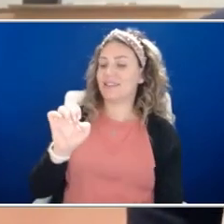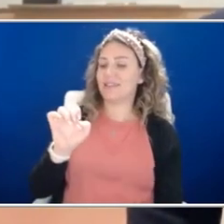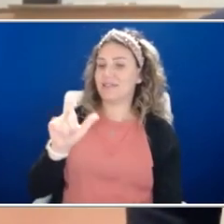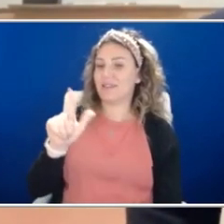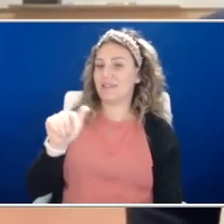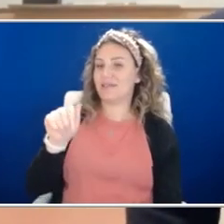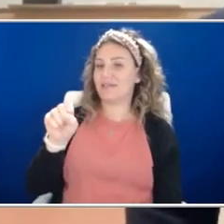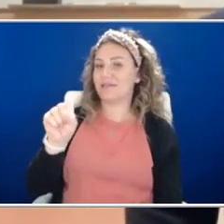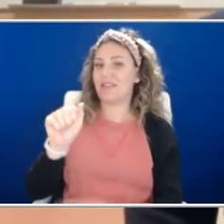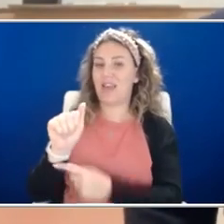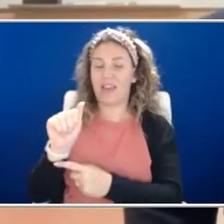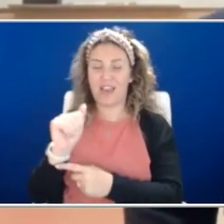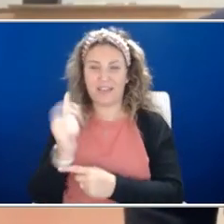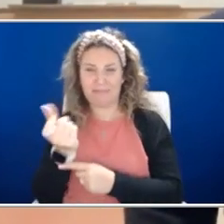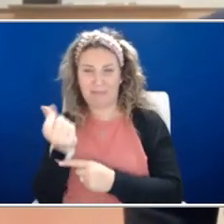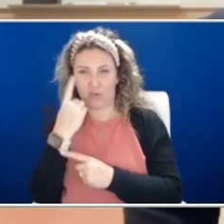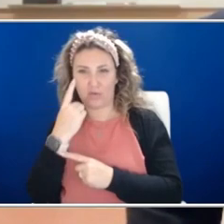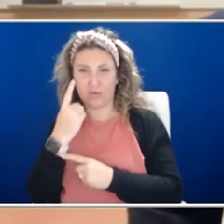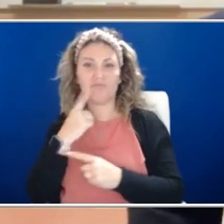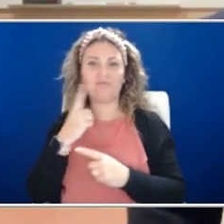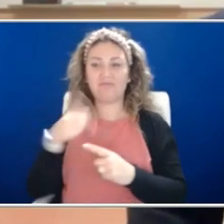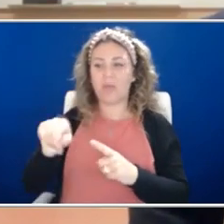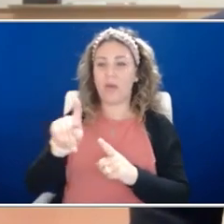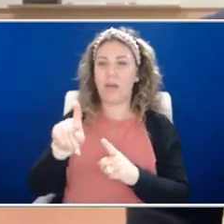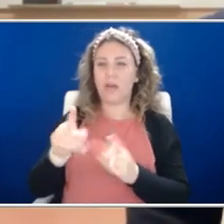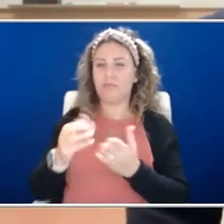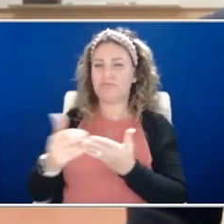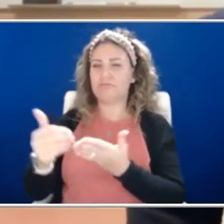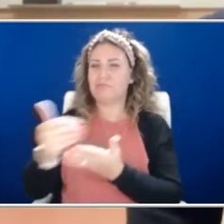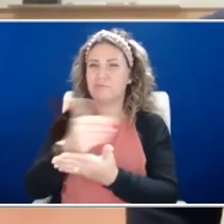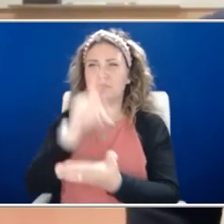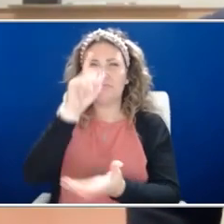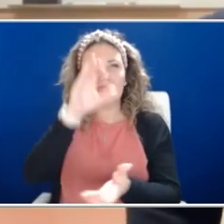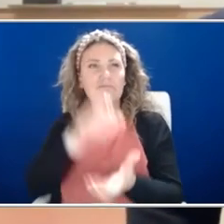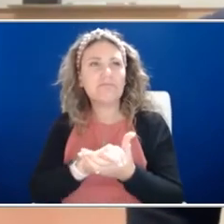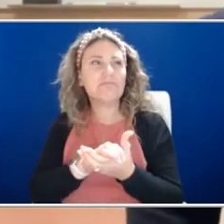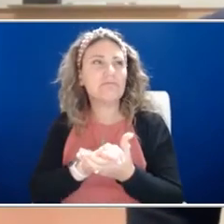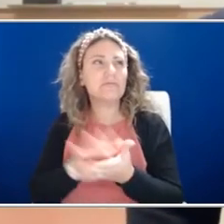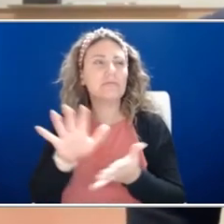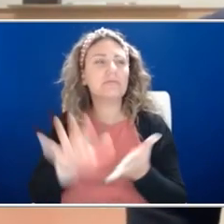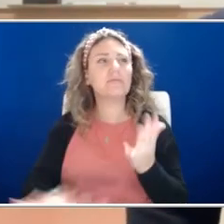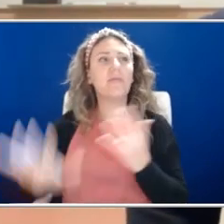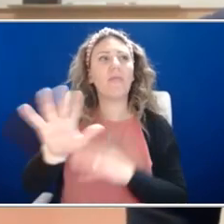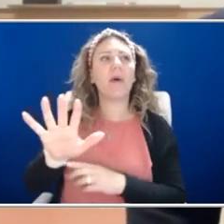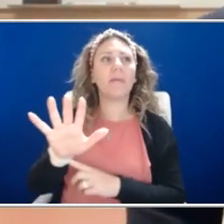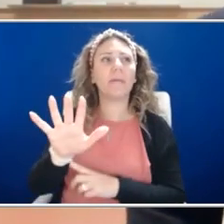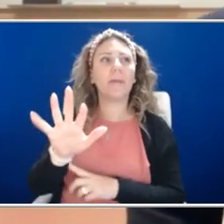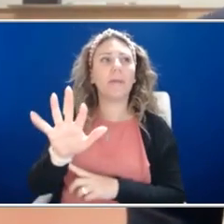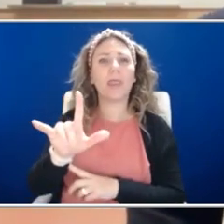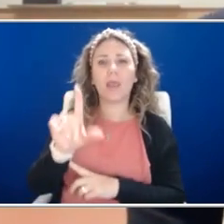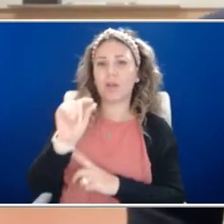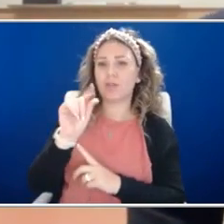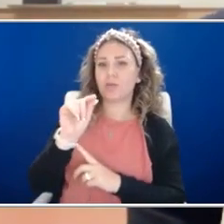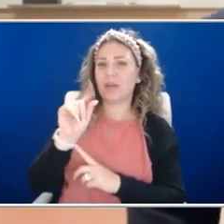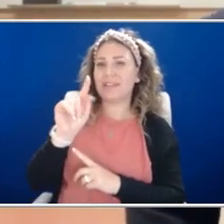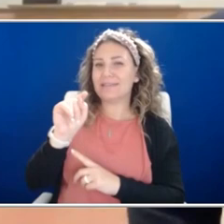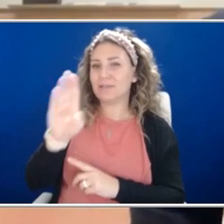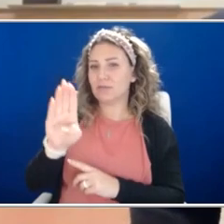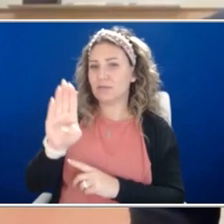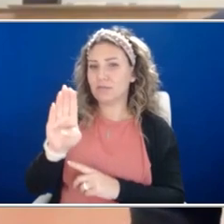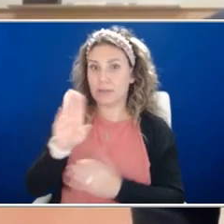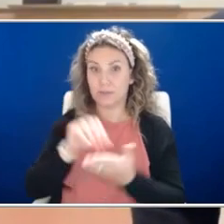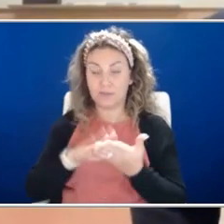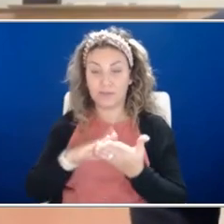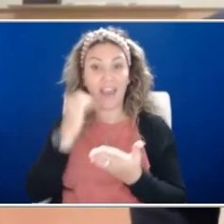most easy one to understand, is that Tesla collects, I believe, about 20 terabytes worth of record every day to be able